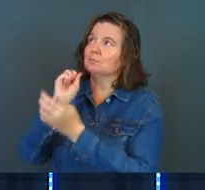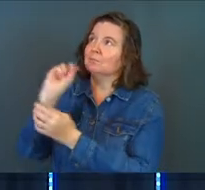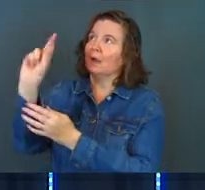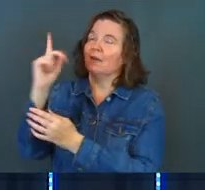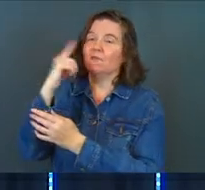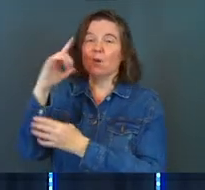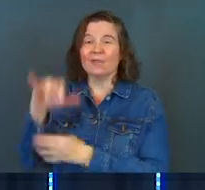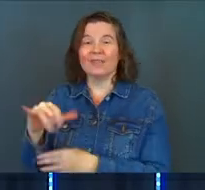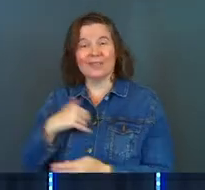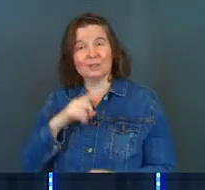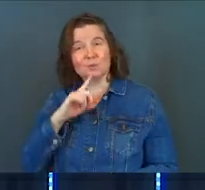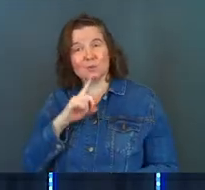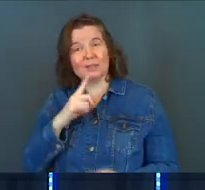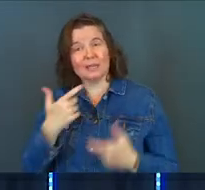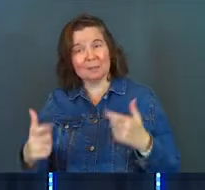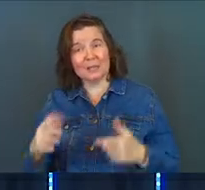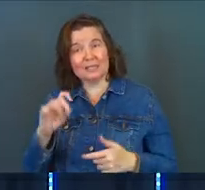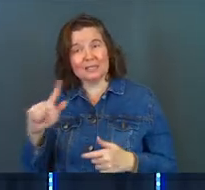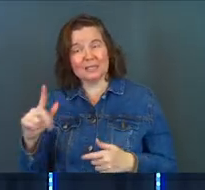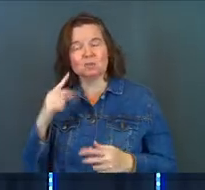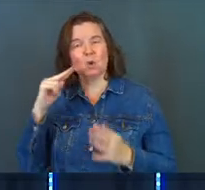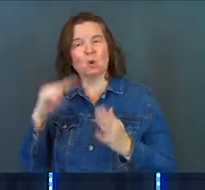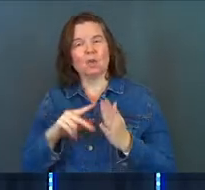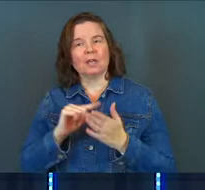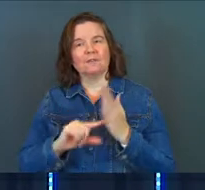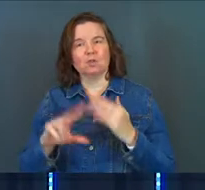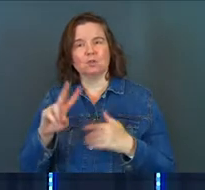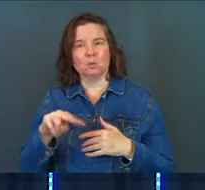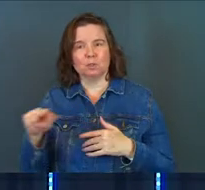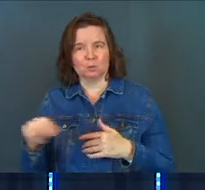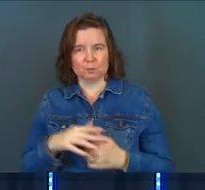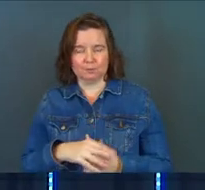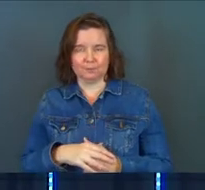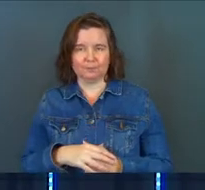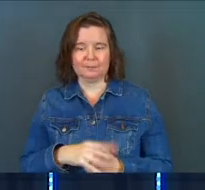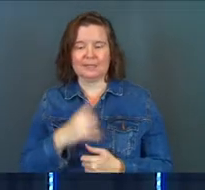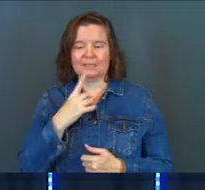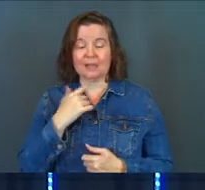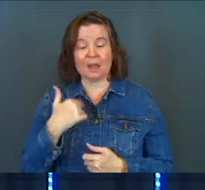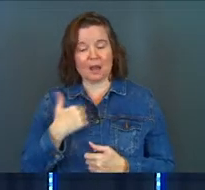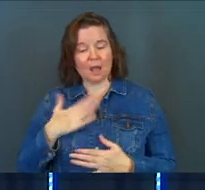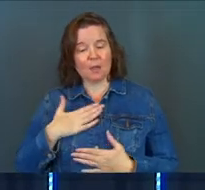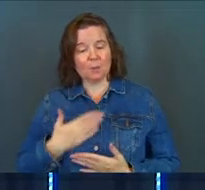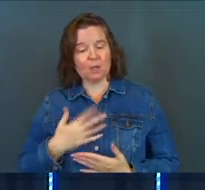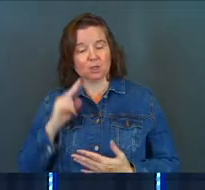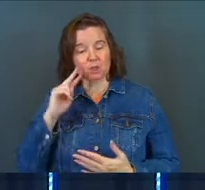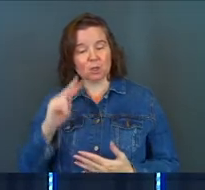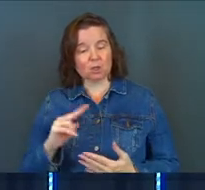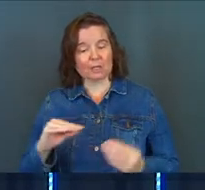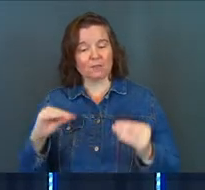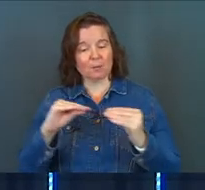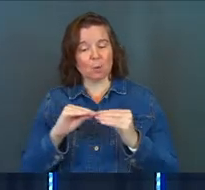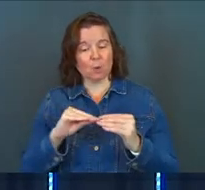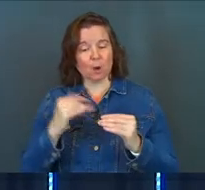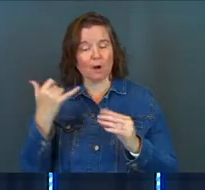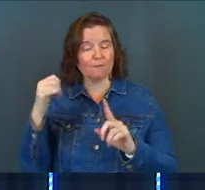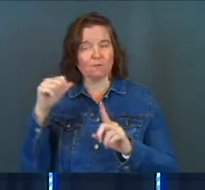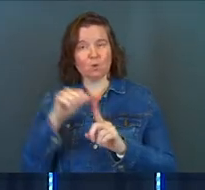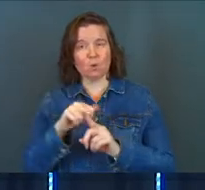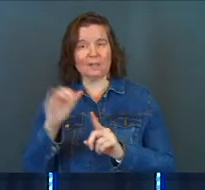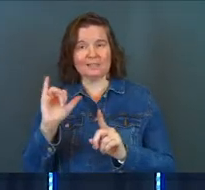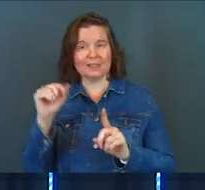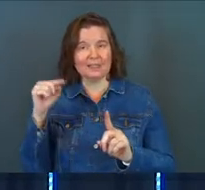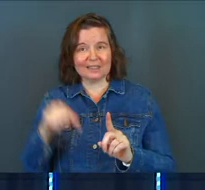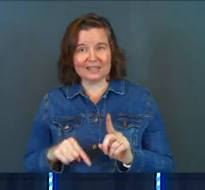for that. That's a really, really big deal. So look at verse 22. He says, "And I am willing to look even more foolish than